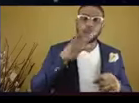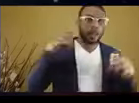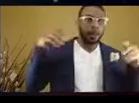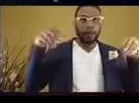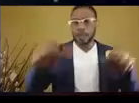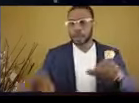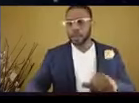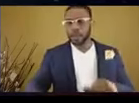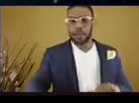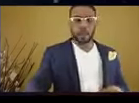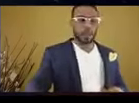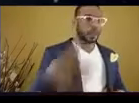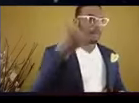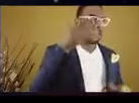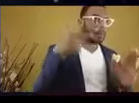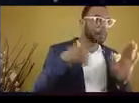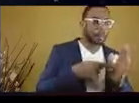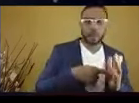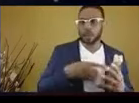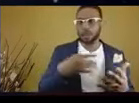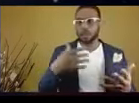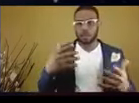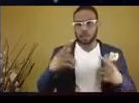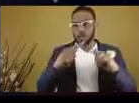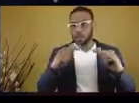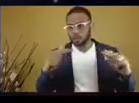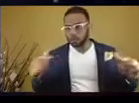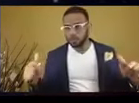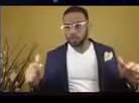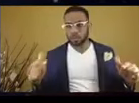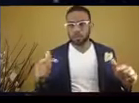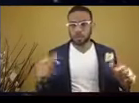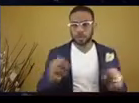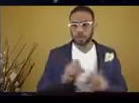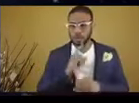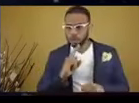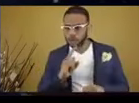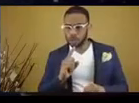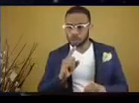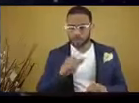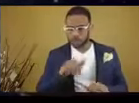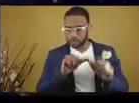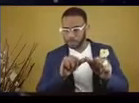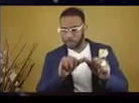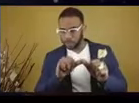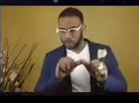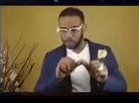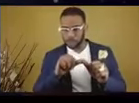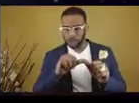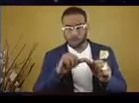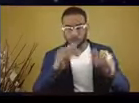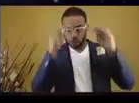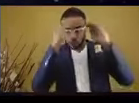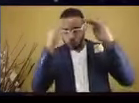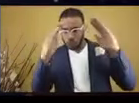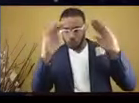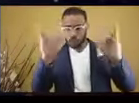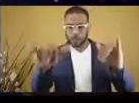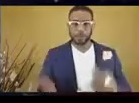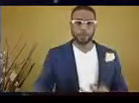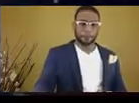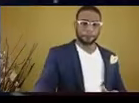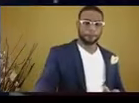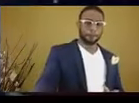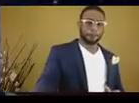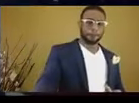the phone bill, and most importantly, that she maintains a roof over her head. My